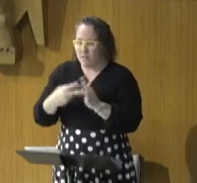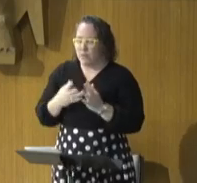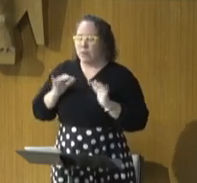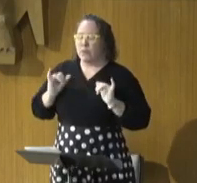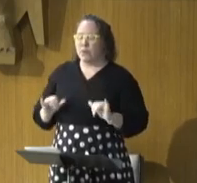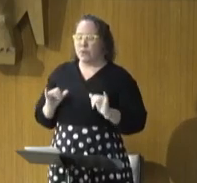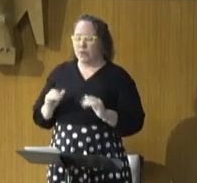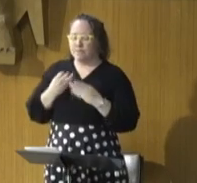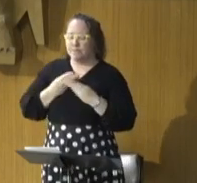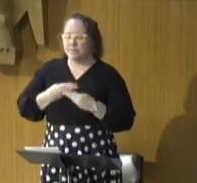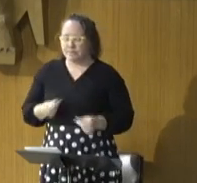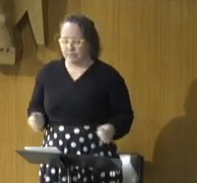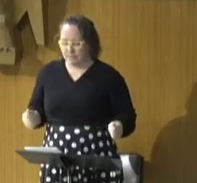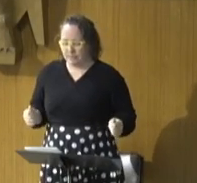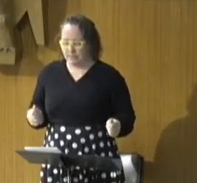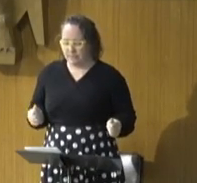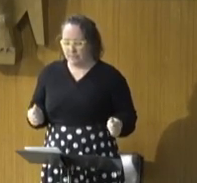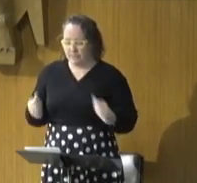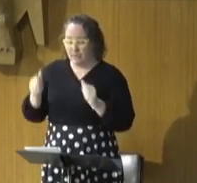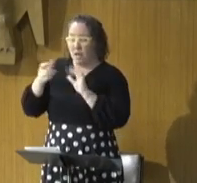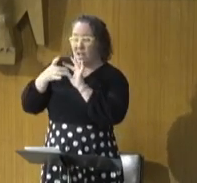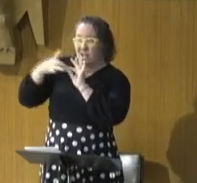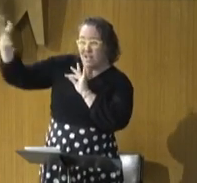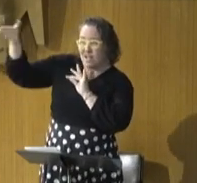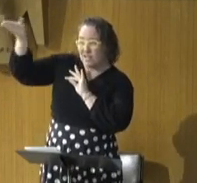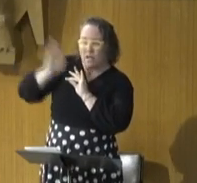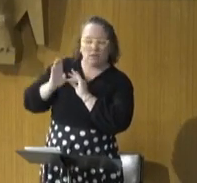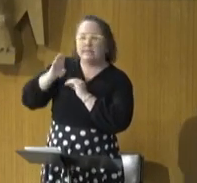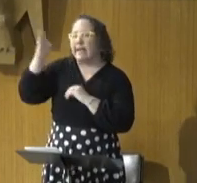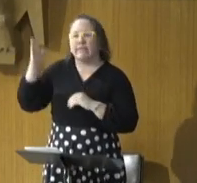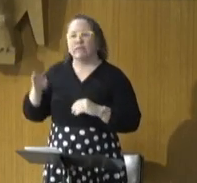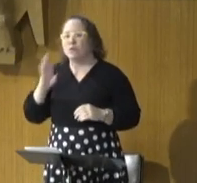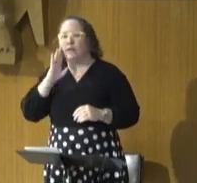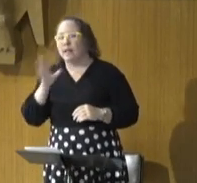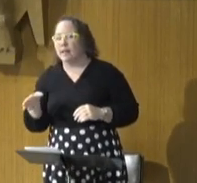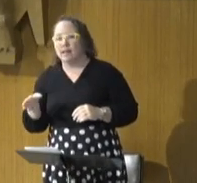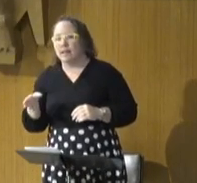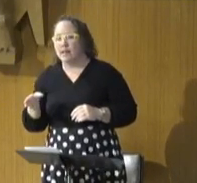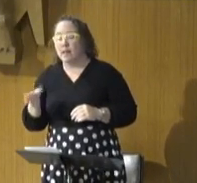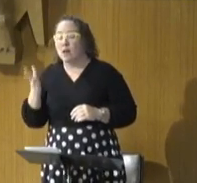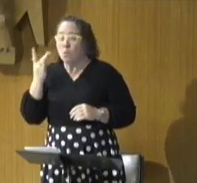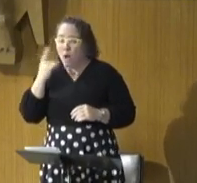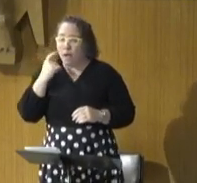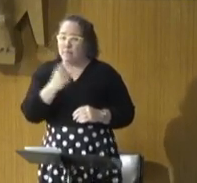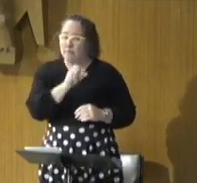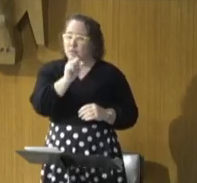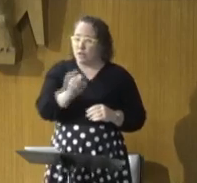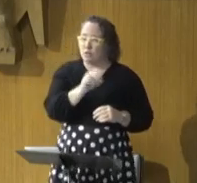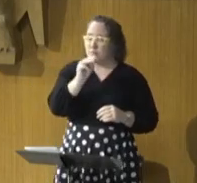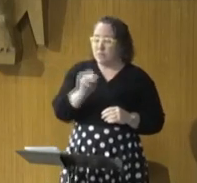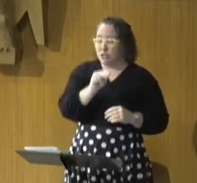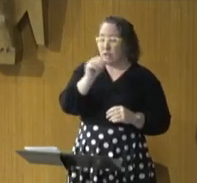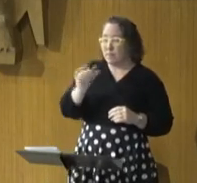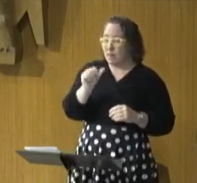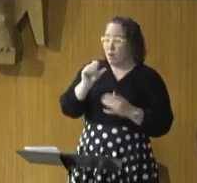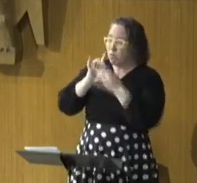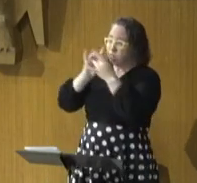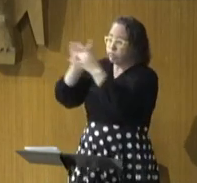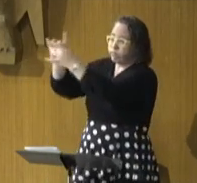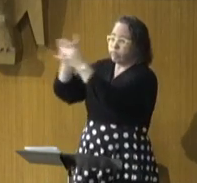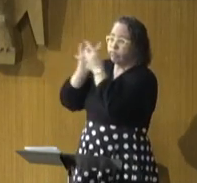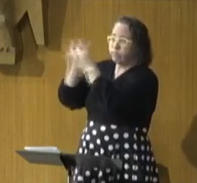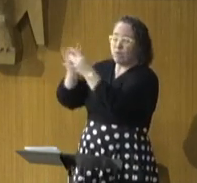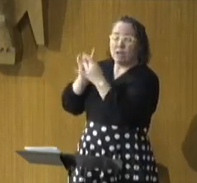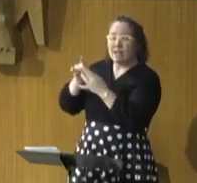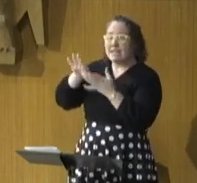They refused to tie God's existence and worthiness to their own survival. They decide that death does